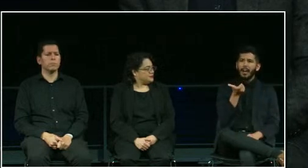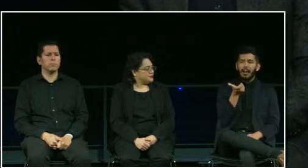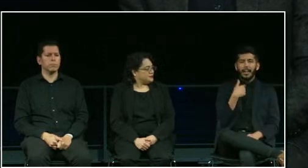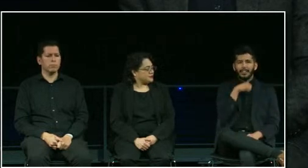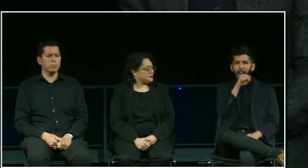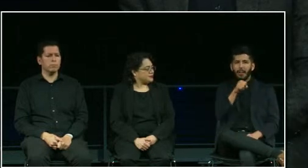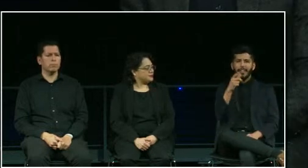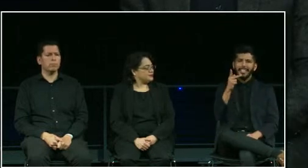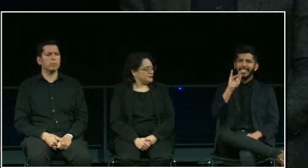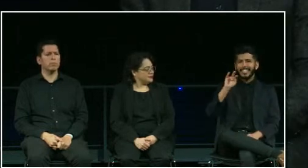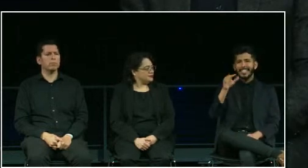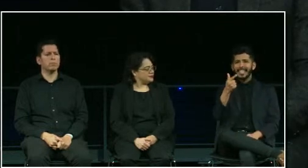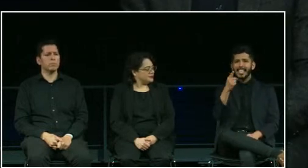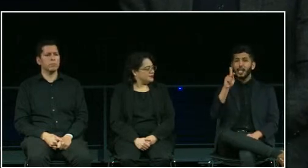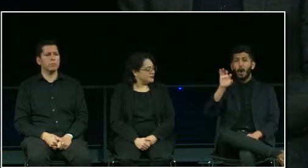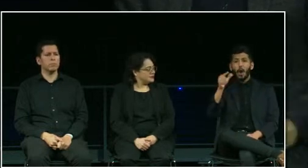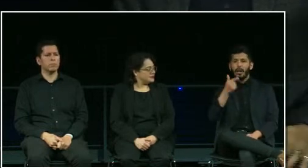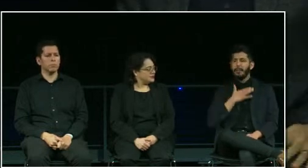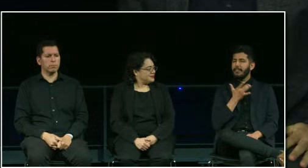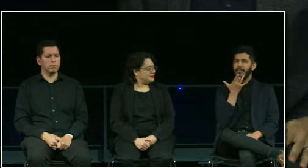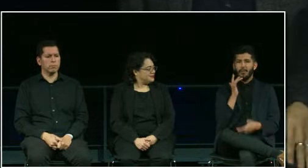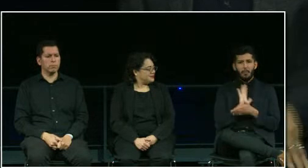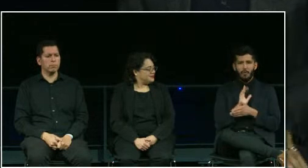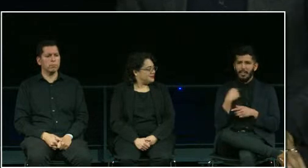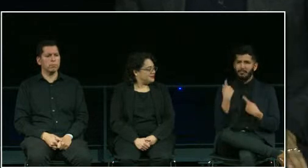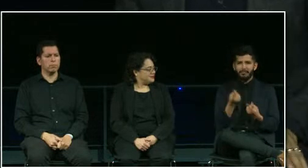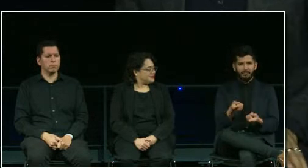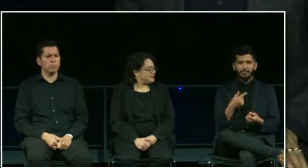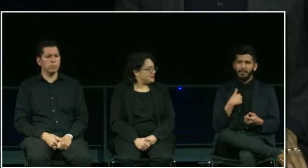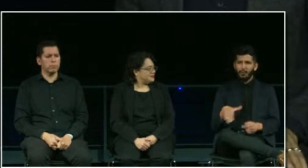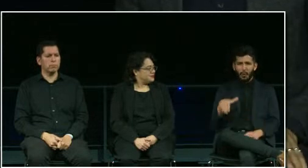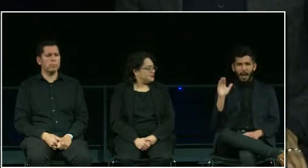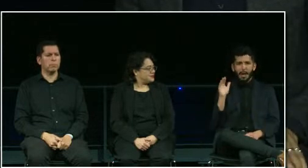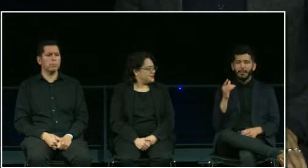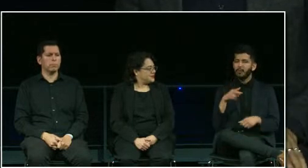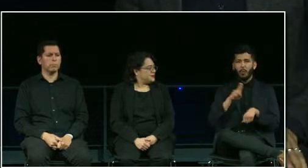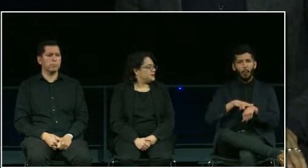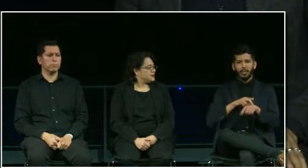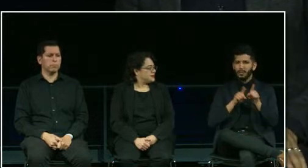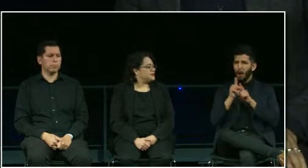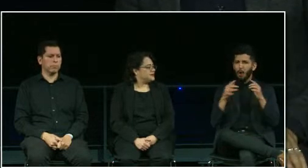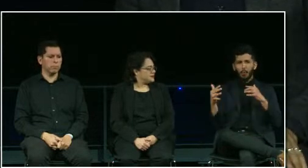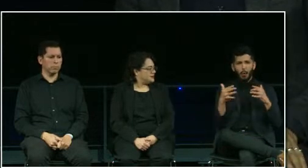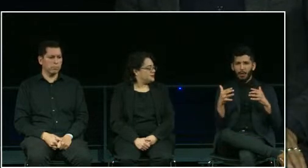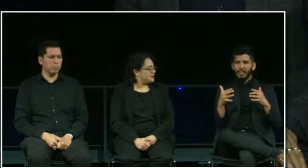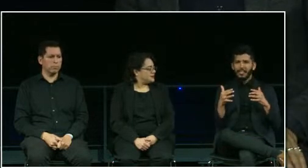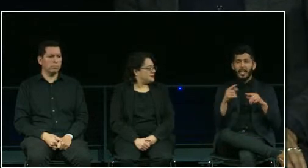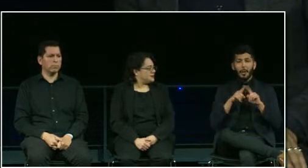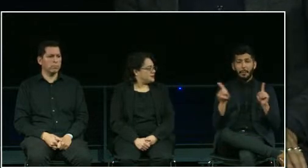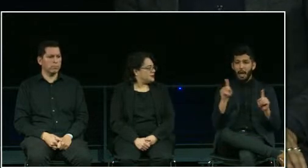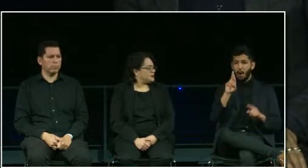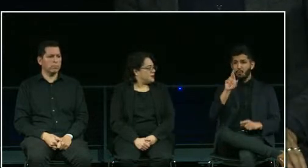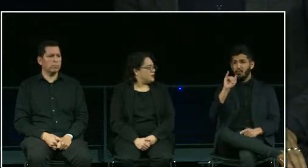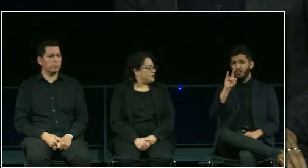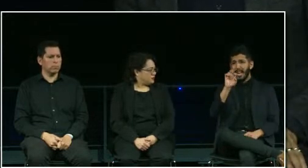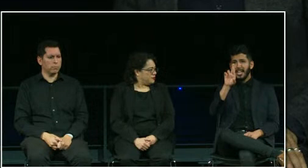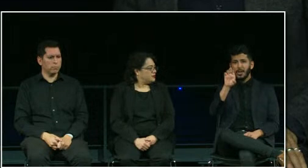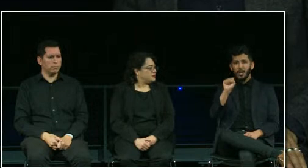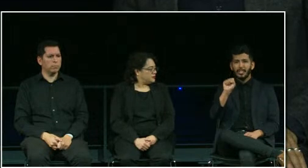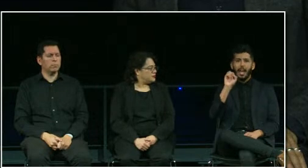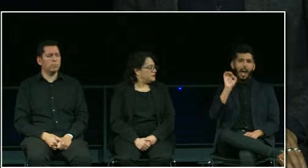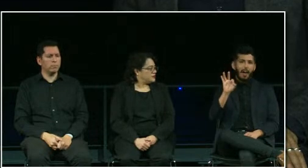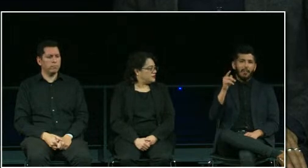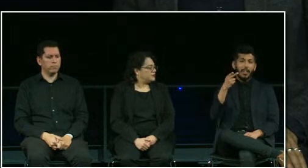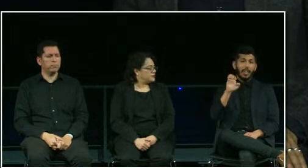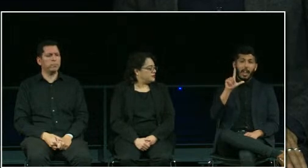King Kong. It was like my favorite movie when I was a kid. Of course, Star Wars. But Raiders of the Lost Ark was a big lightning bolt moment